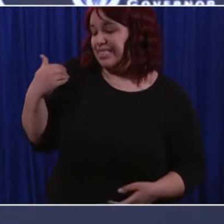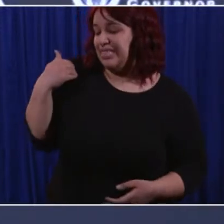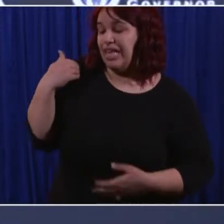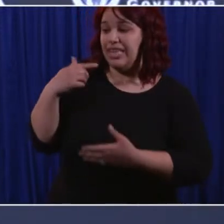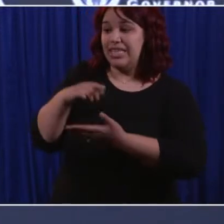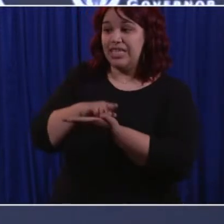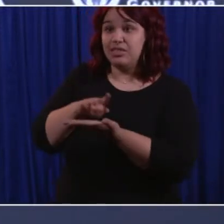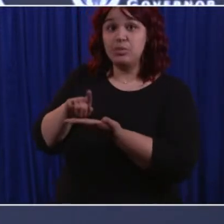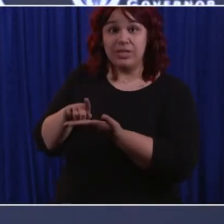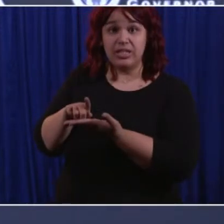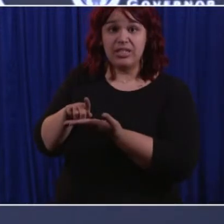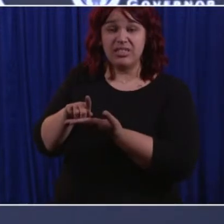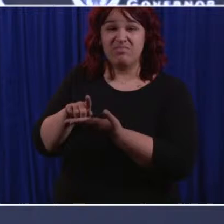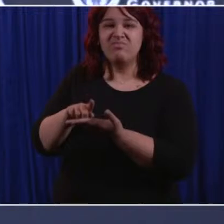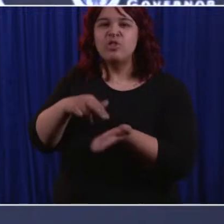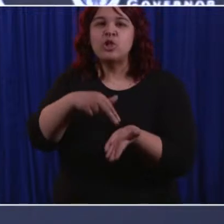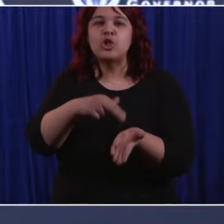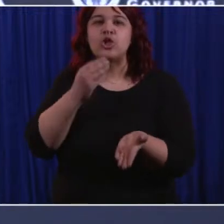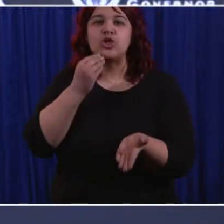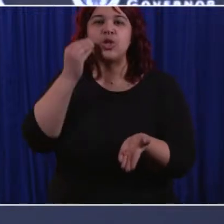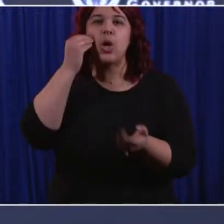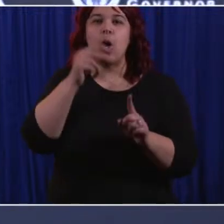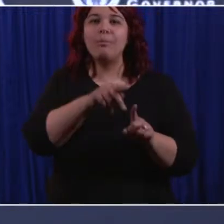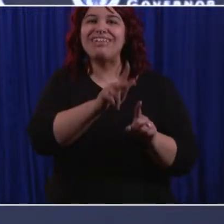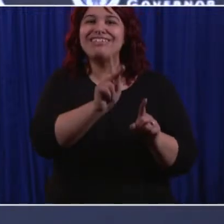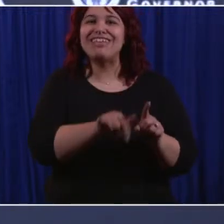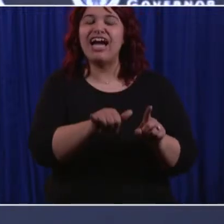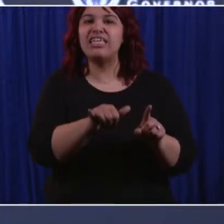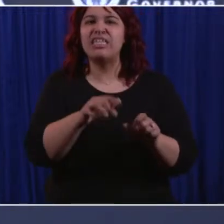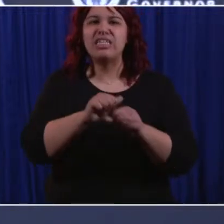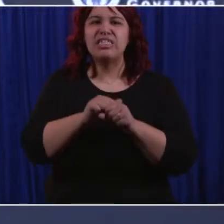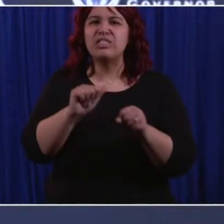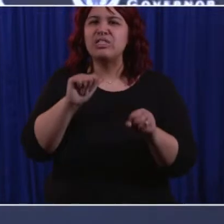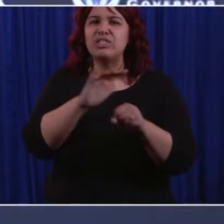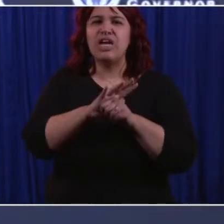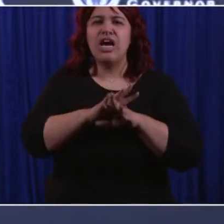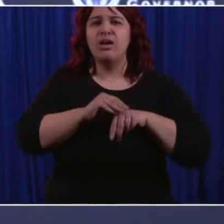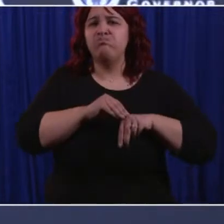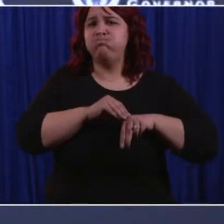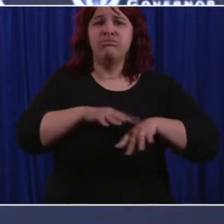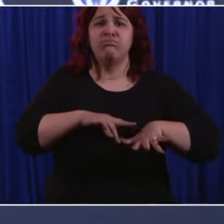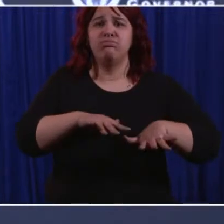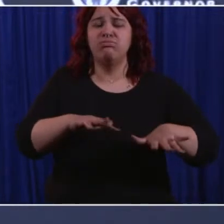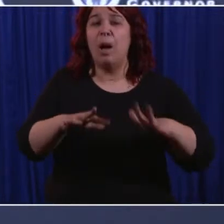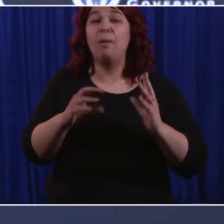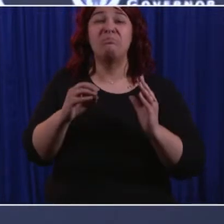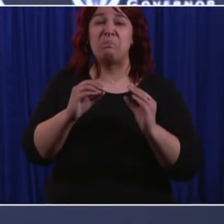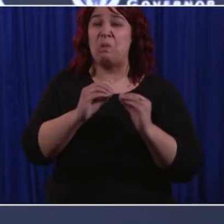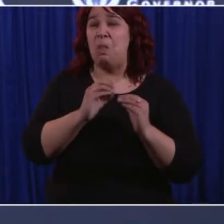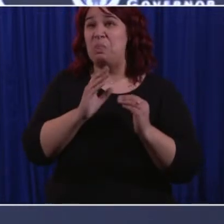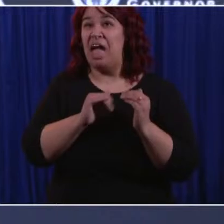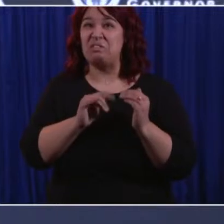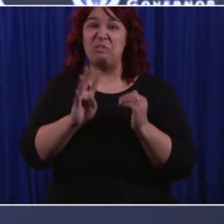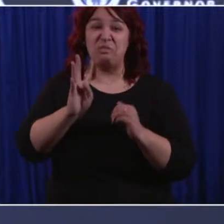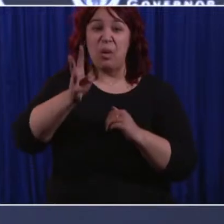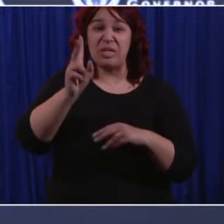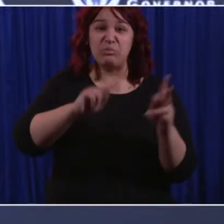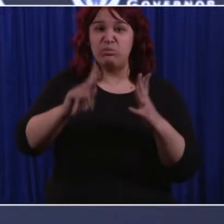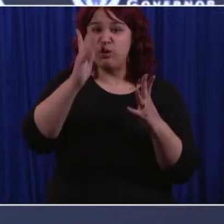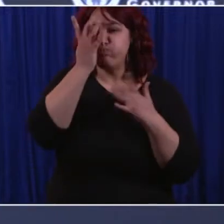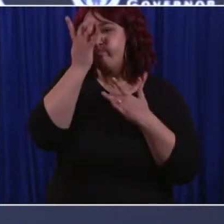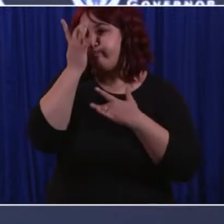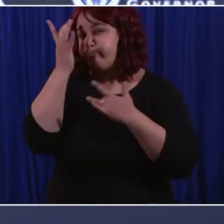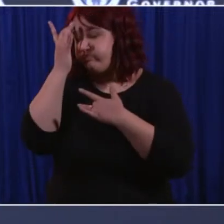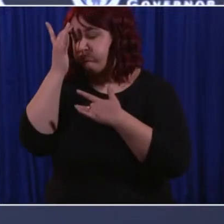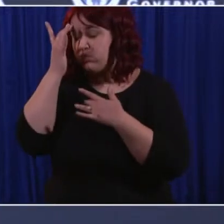outbreak of COVID-19 in a nursing home in Kentucky. I think there were over 40 reported cases there. I know just a few weeks ago,